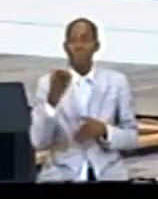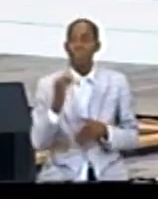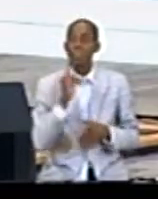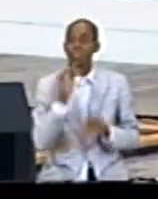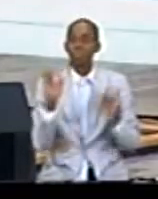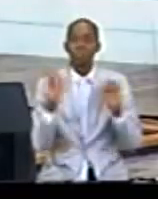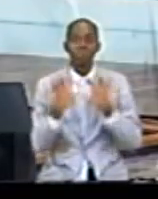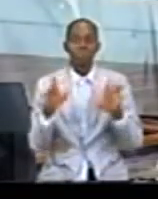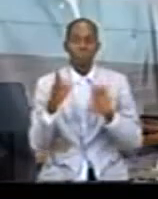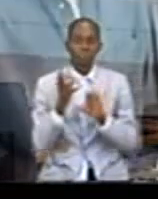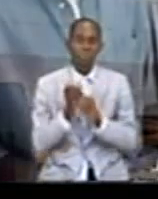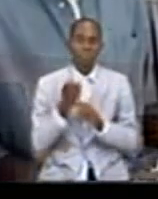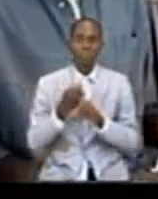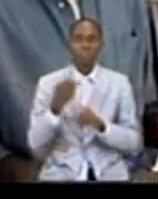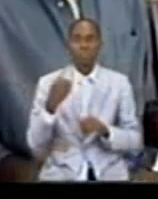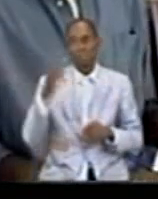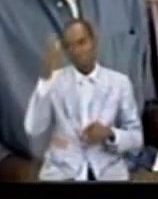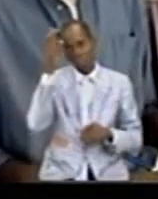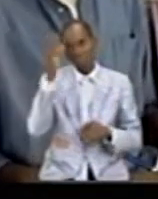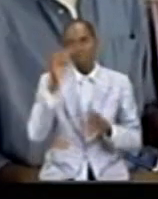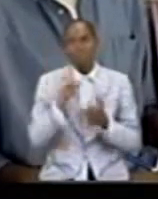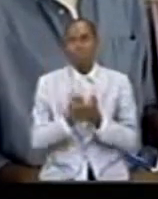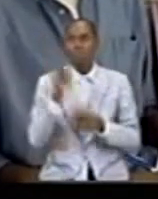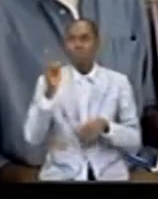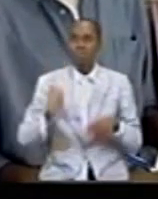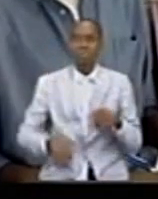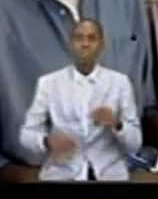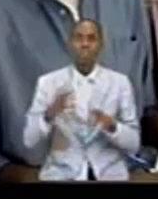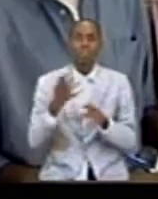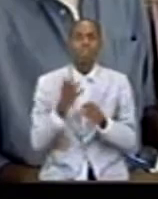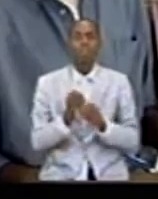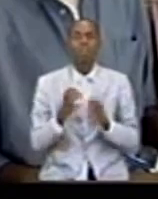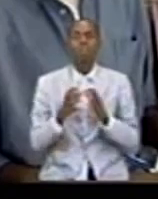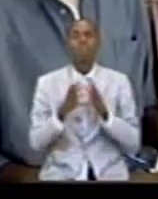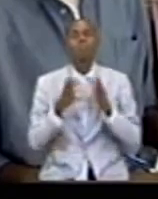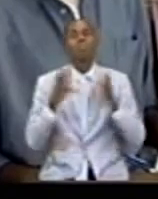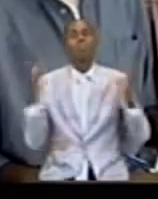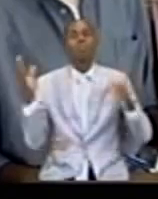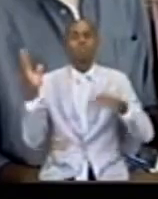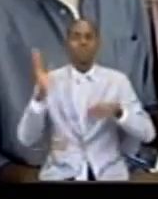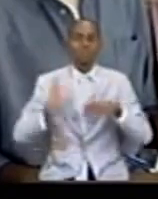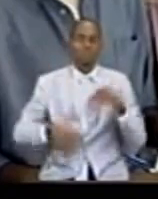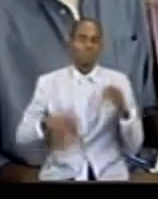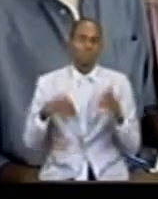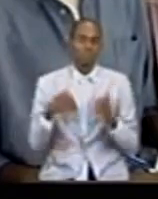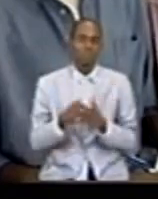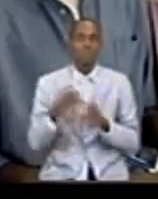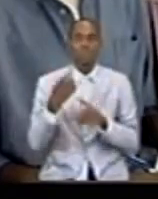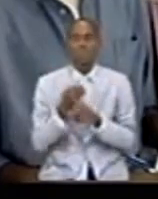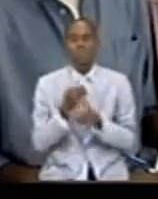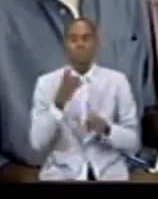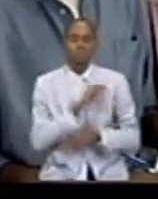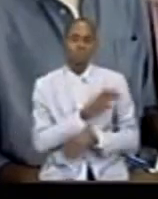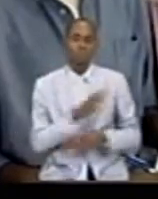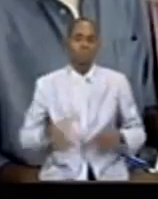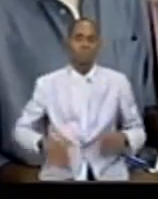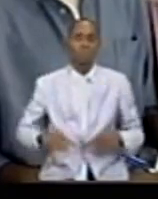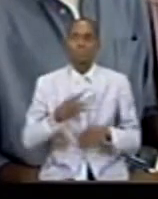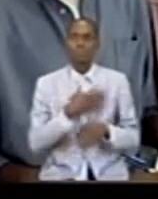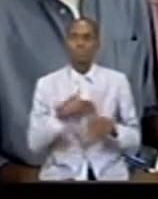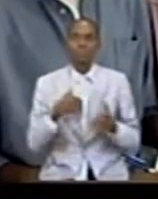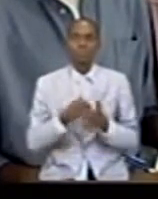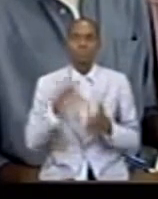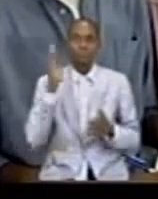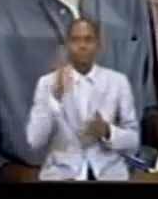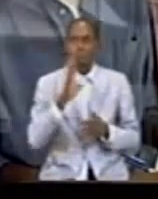devil that you cannot get multiplied fold from Christ. And it will be foolish